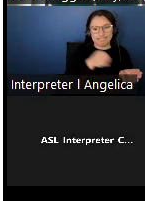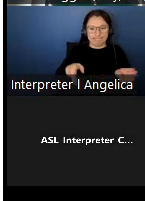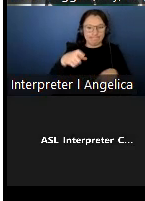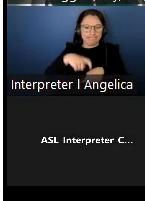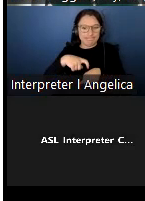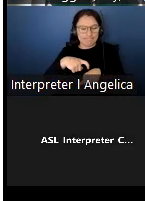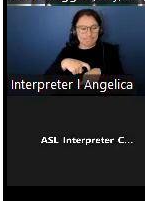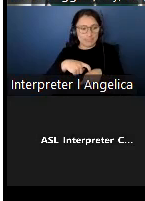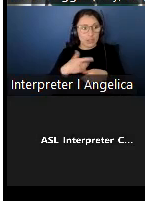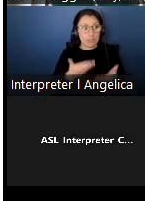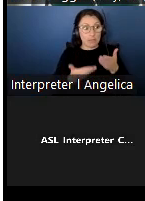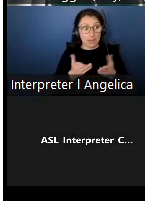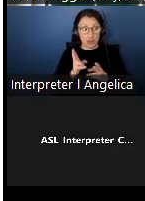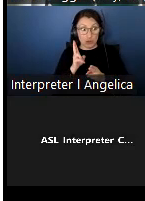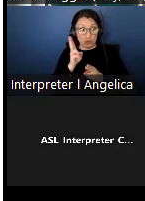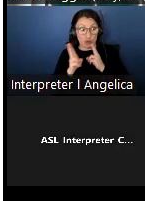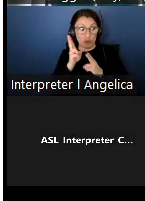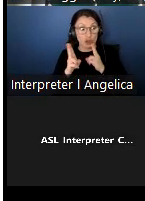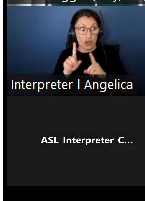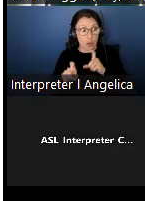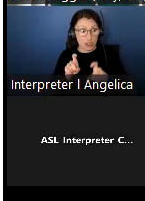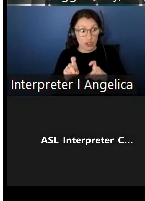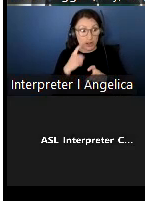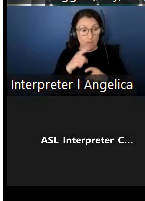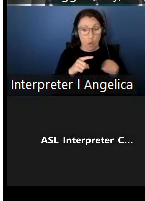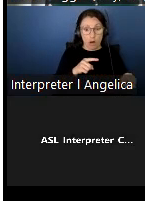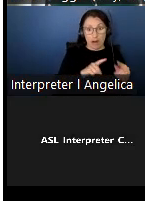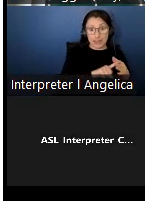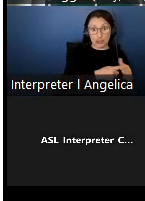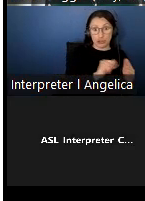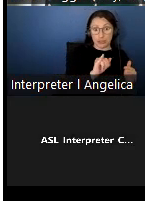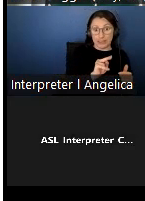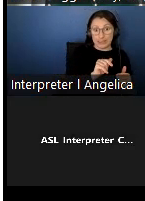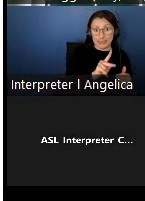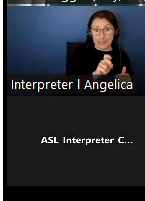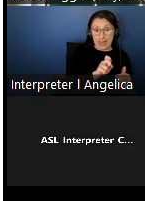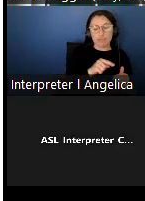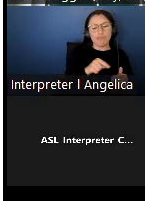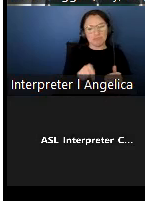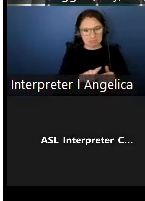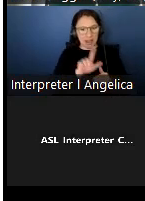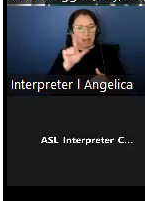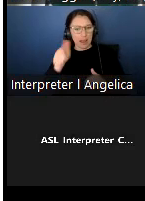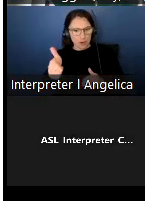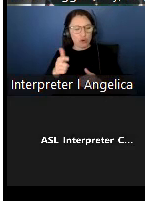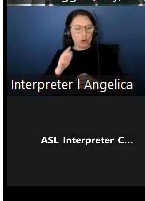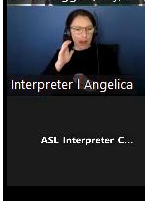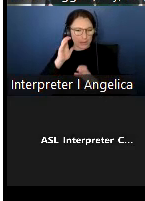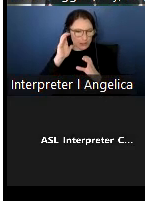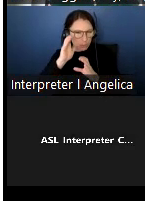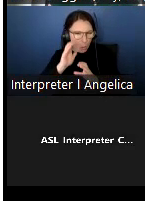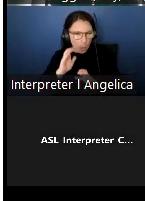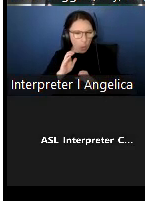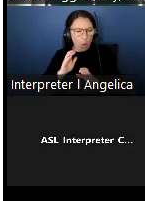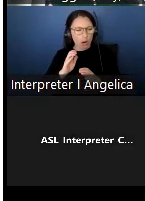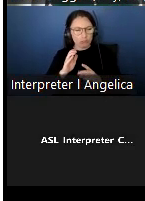that you want to ask during the initial intake and explore further later on, and just generally